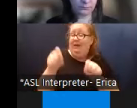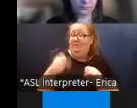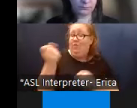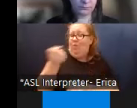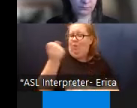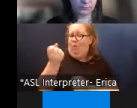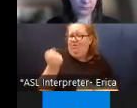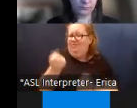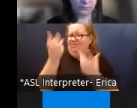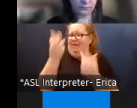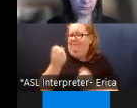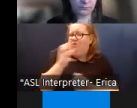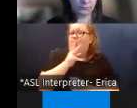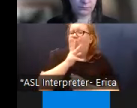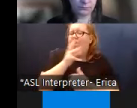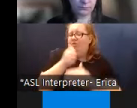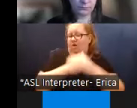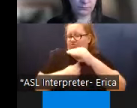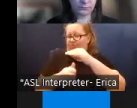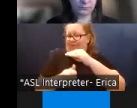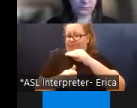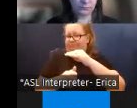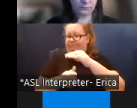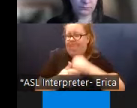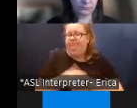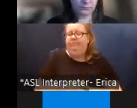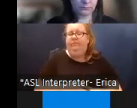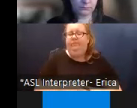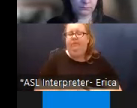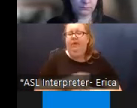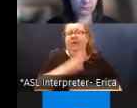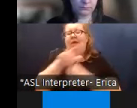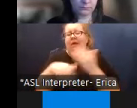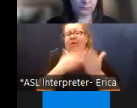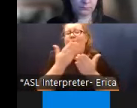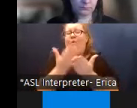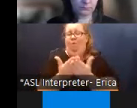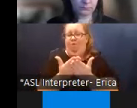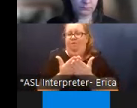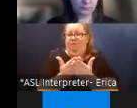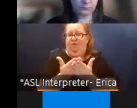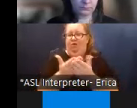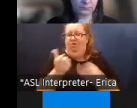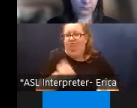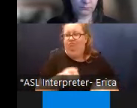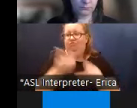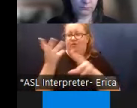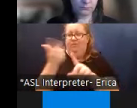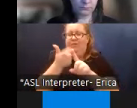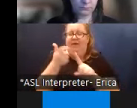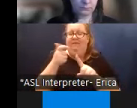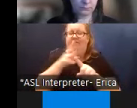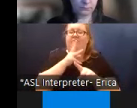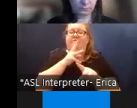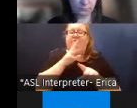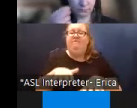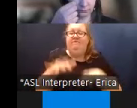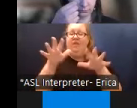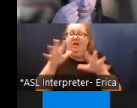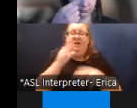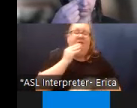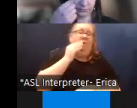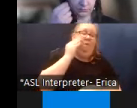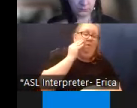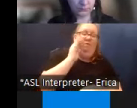water underground and overall remove that from flooding homes,